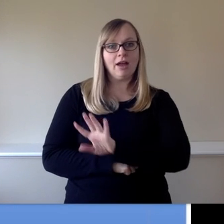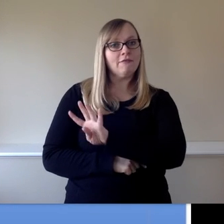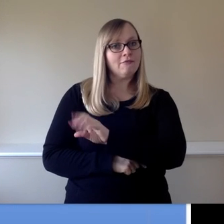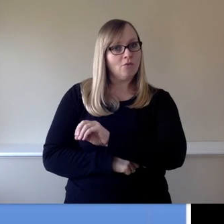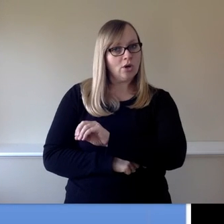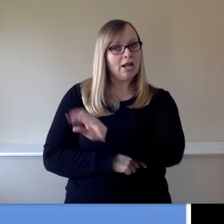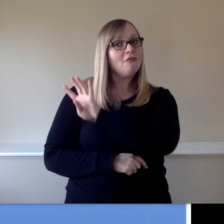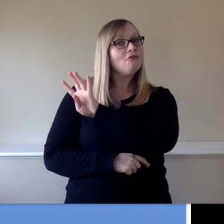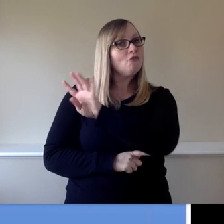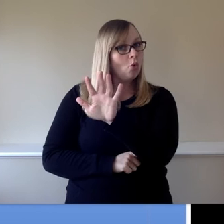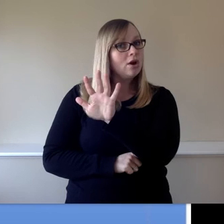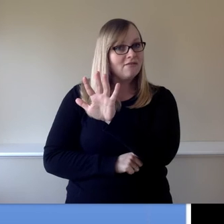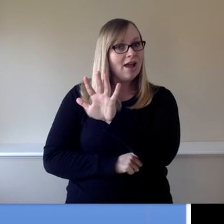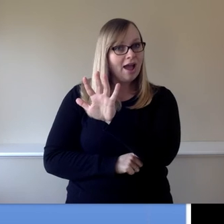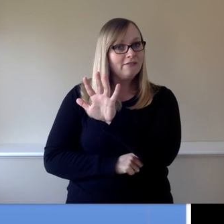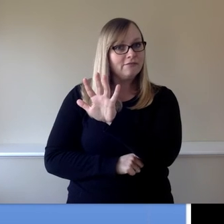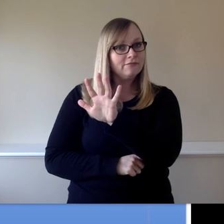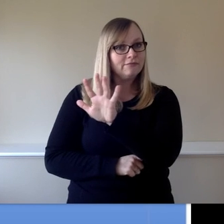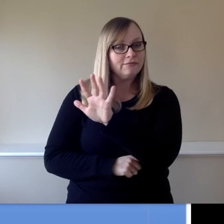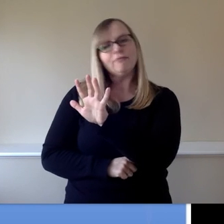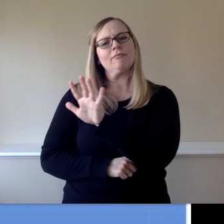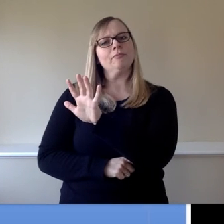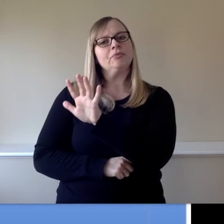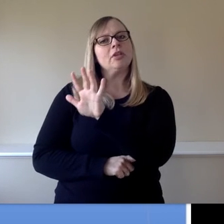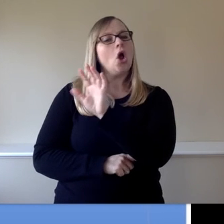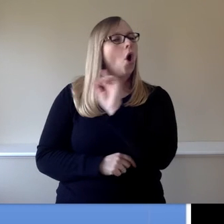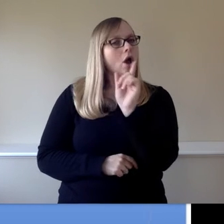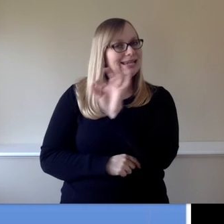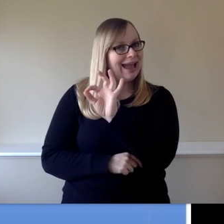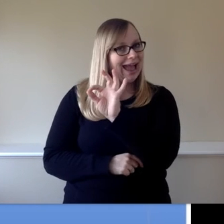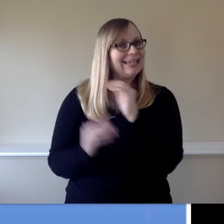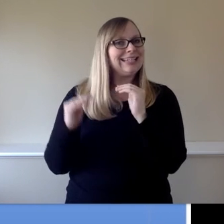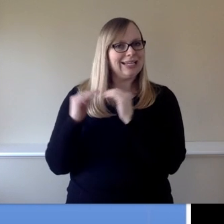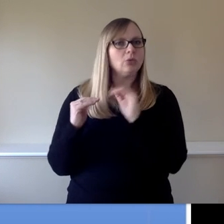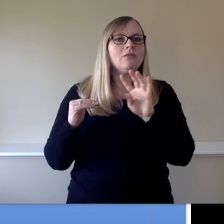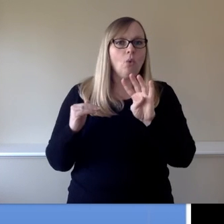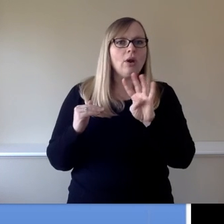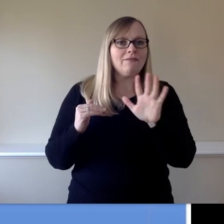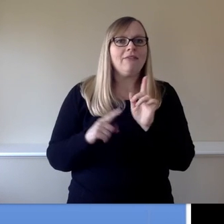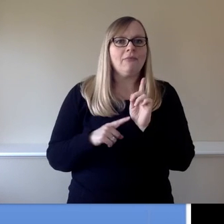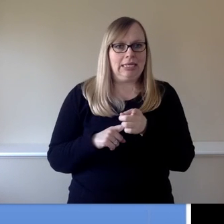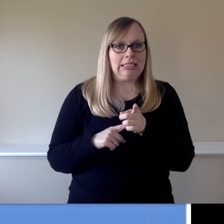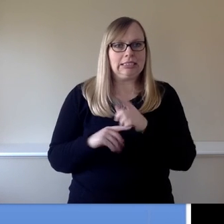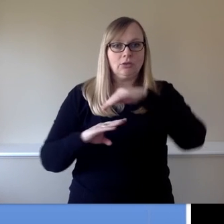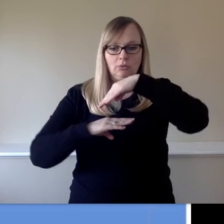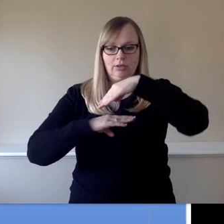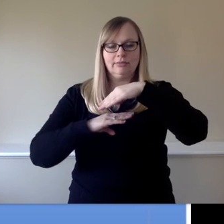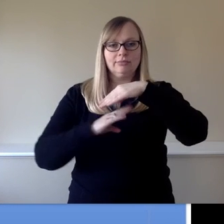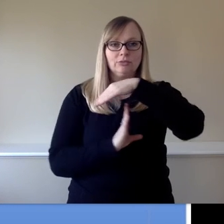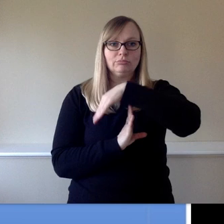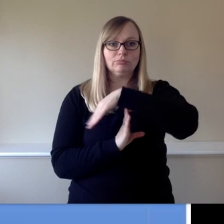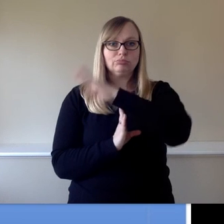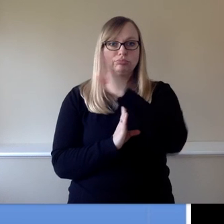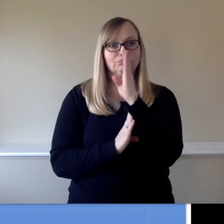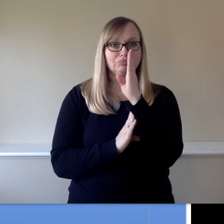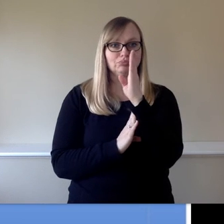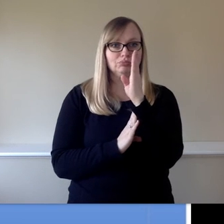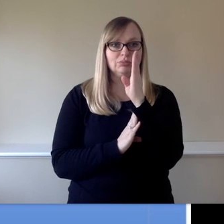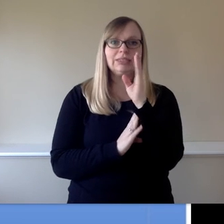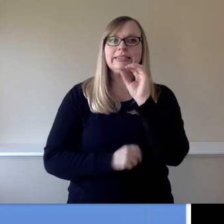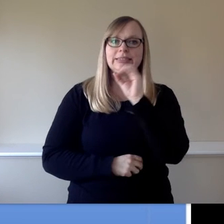35, 40, 45. The 9 is always 45. And then we get back to the top, and we are at o'clock again,